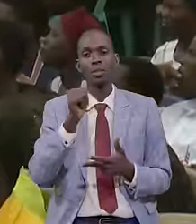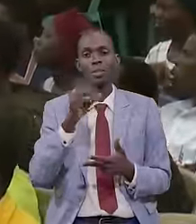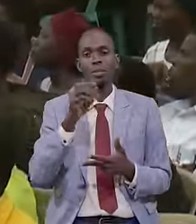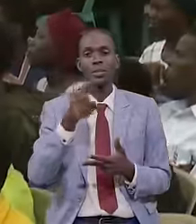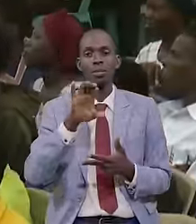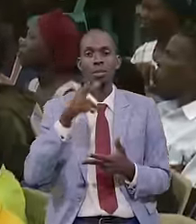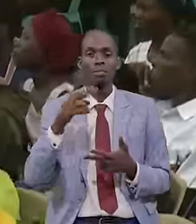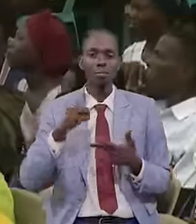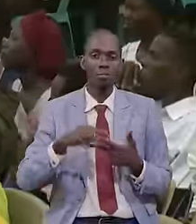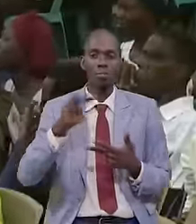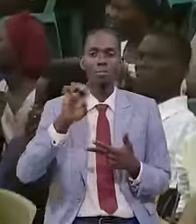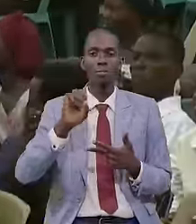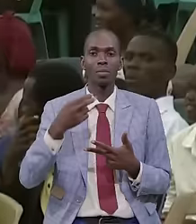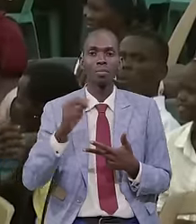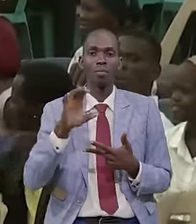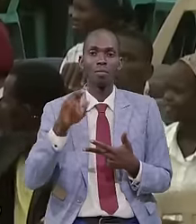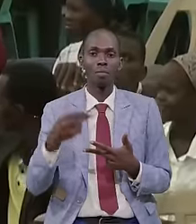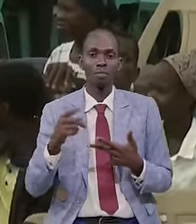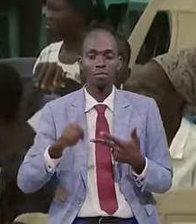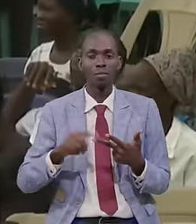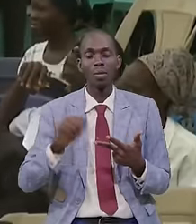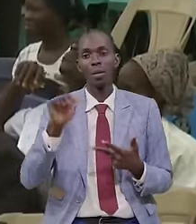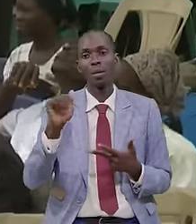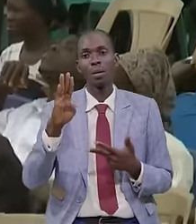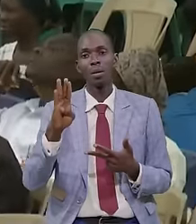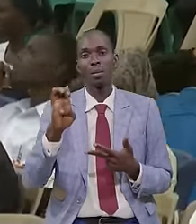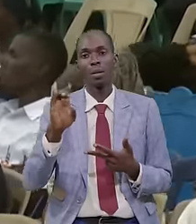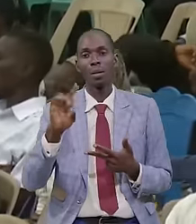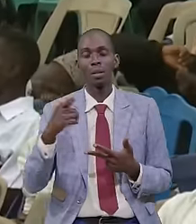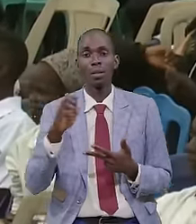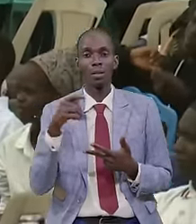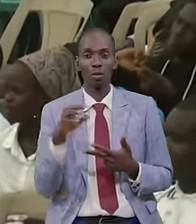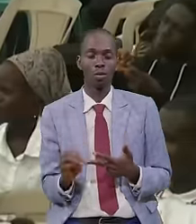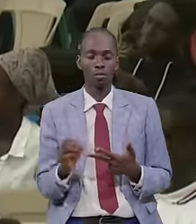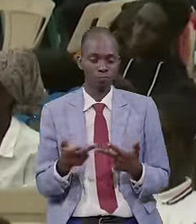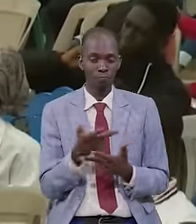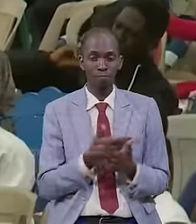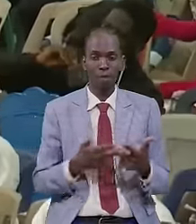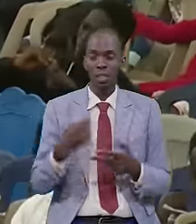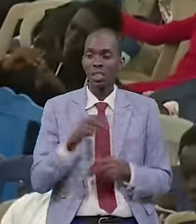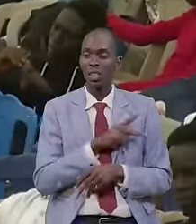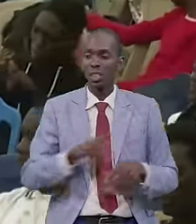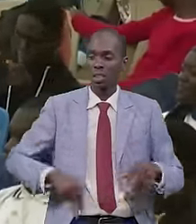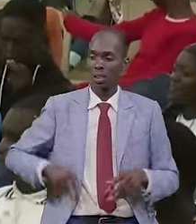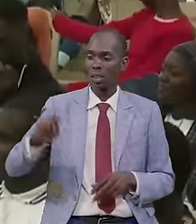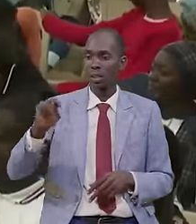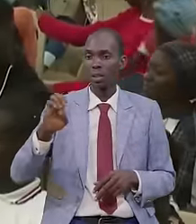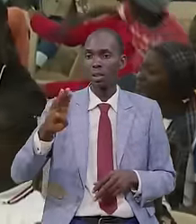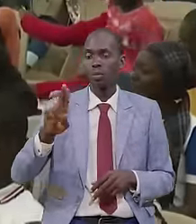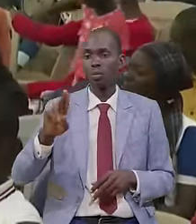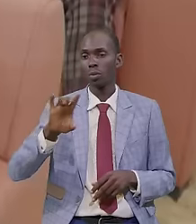Nebuchadnezzar said, hey, you don't bow down, I will throw you into the furnace of fire,